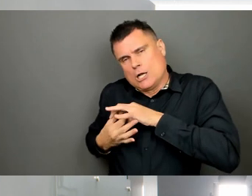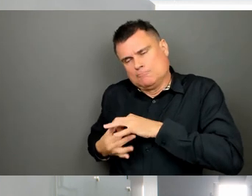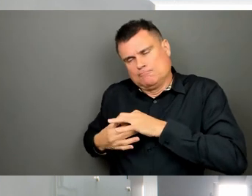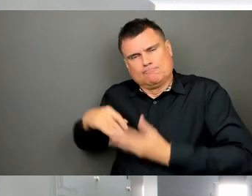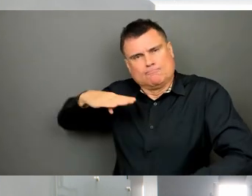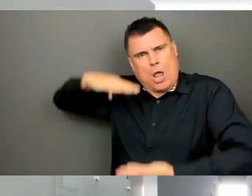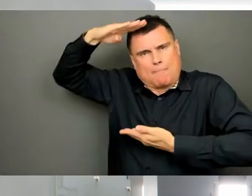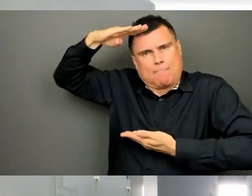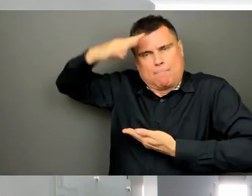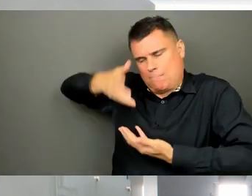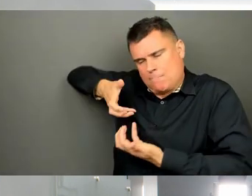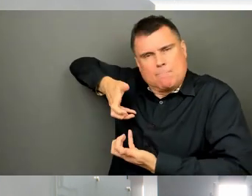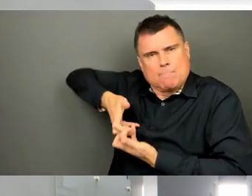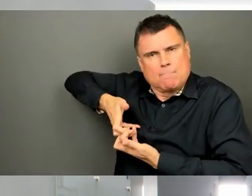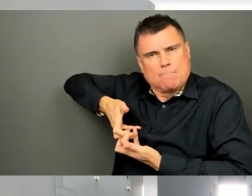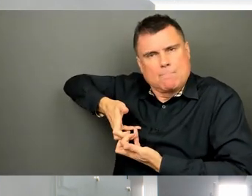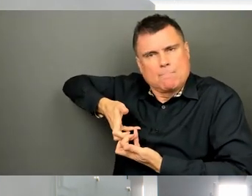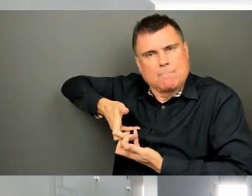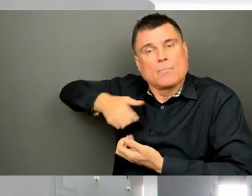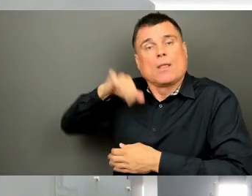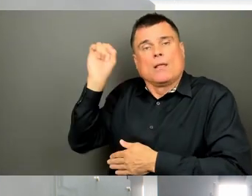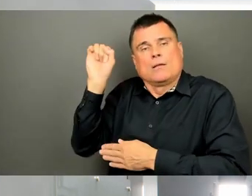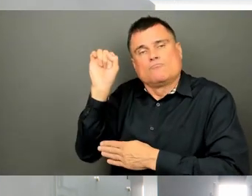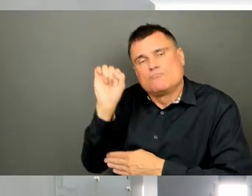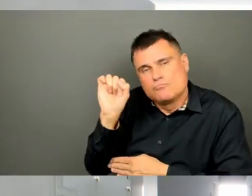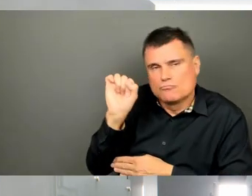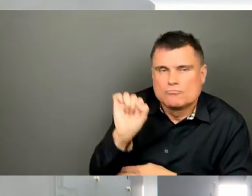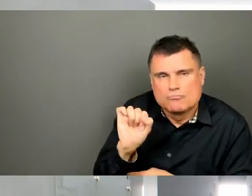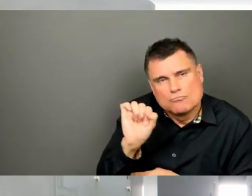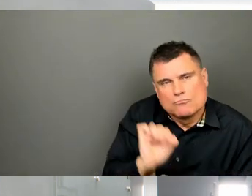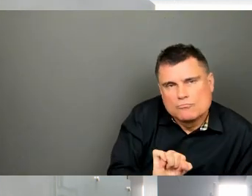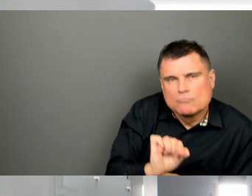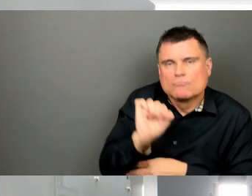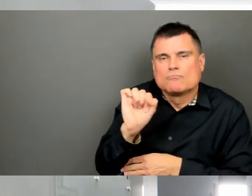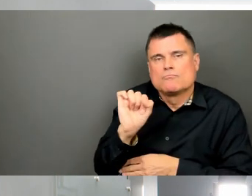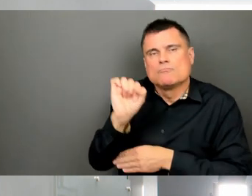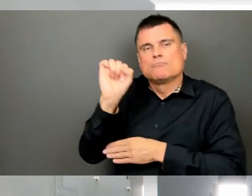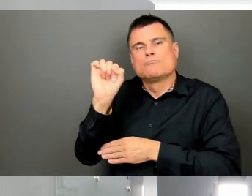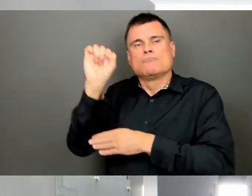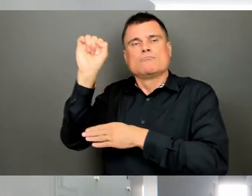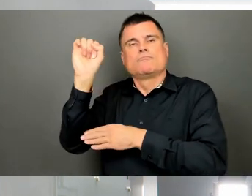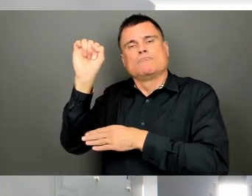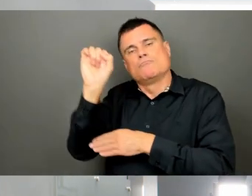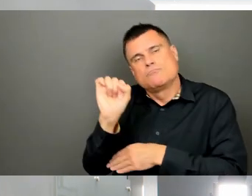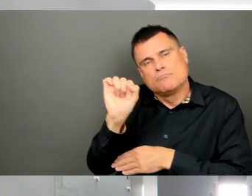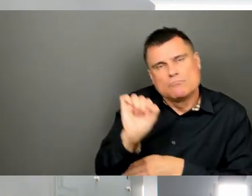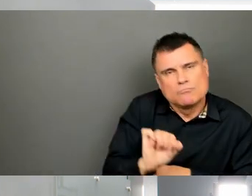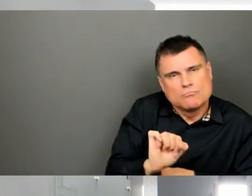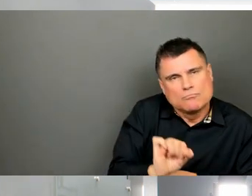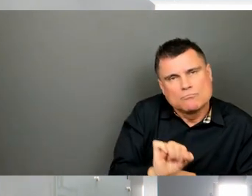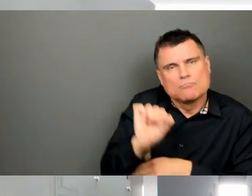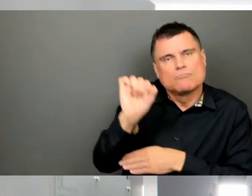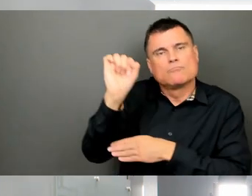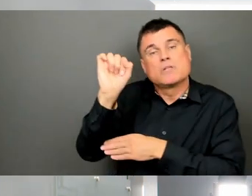upper body as much in this move, I can make it smaller. And then you get deeper as you get lower, or keeping it subtle lower and going